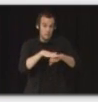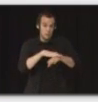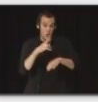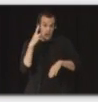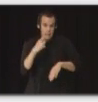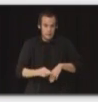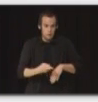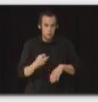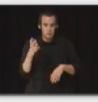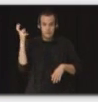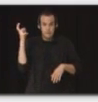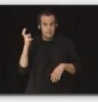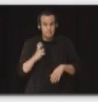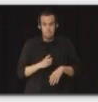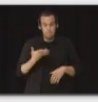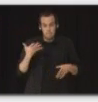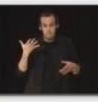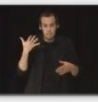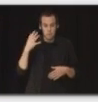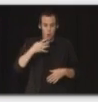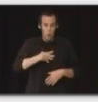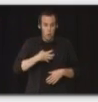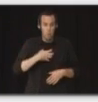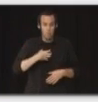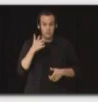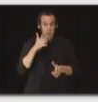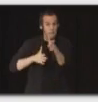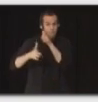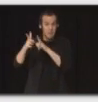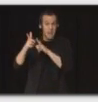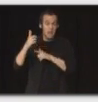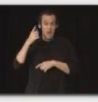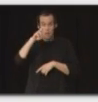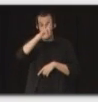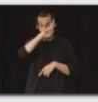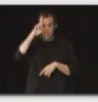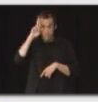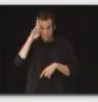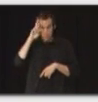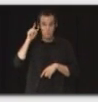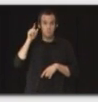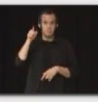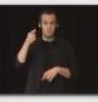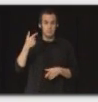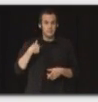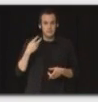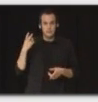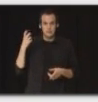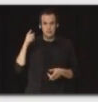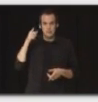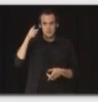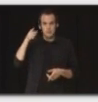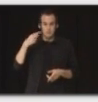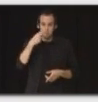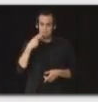I need to apologize on behalf of our president because he had to leave. He is in Madrid at the CRUE